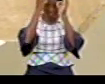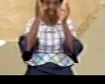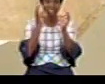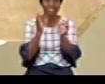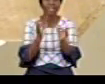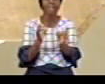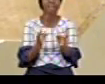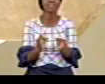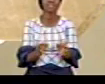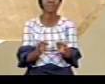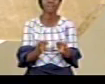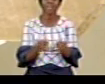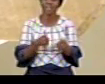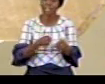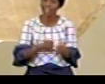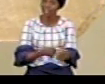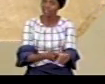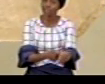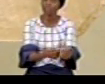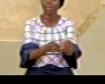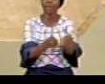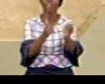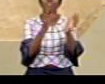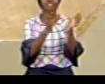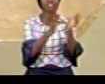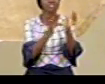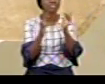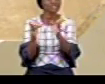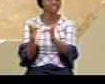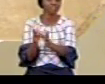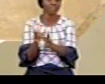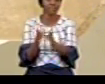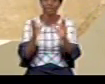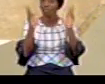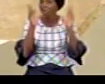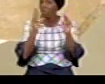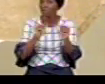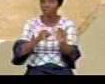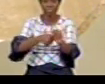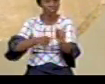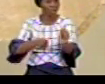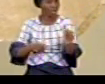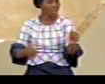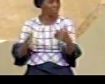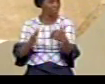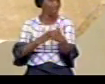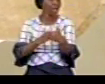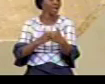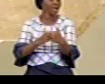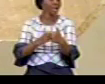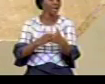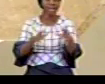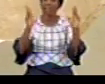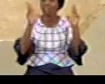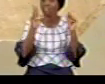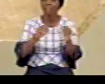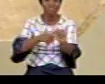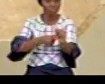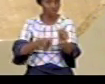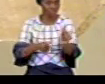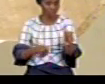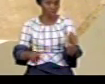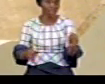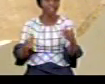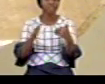have decided to follow Jesus. No turning back,